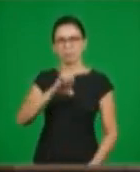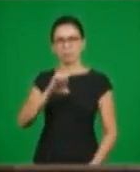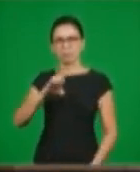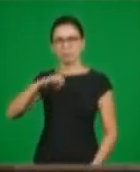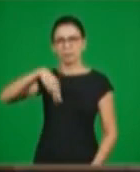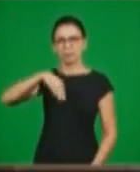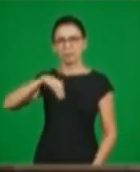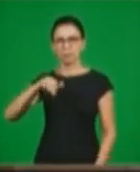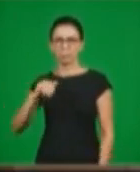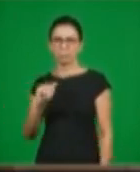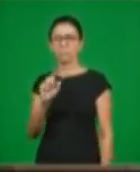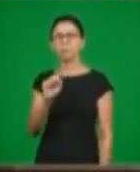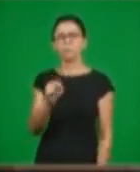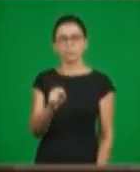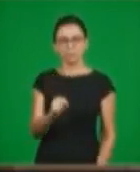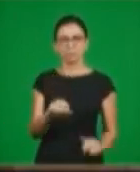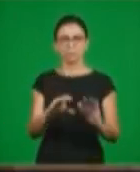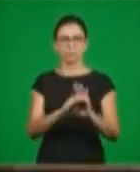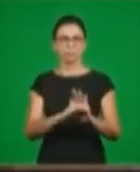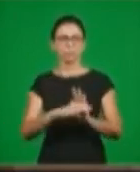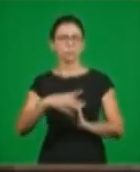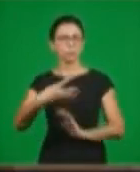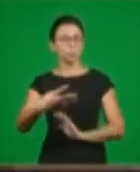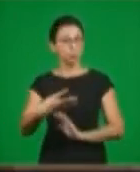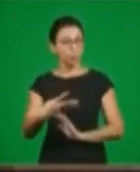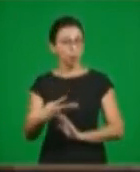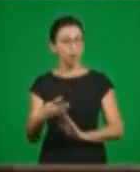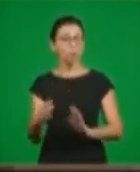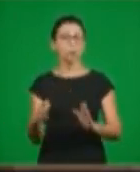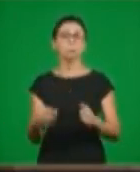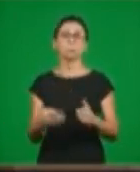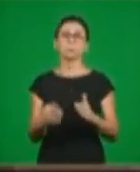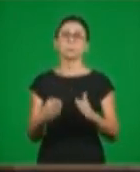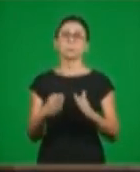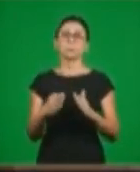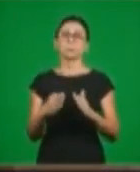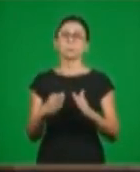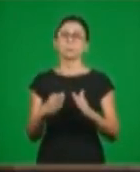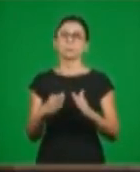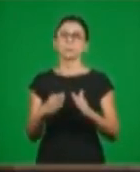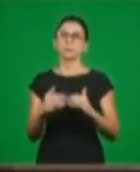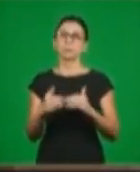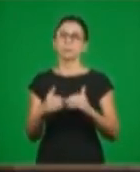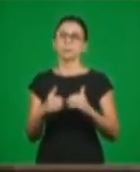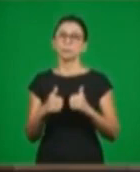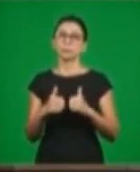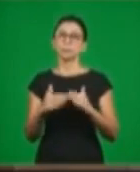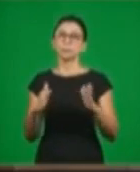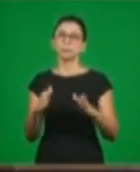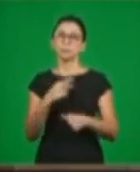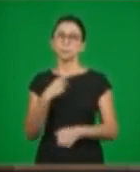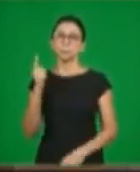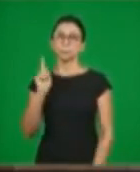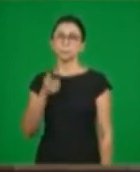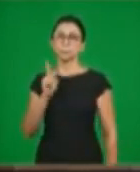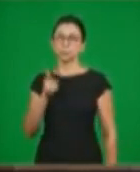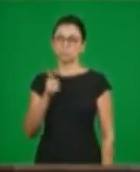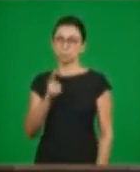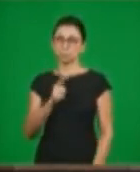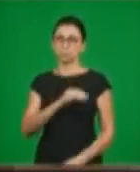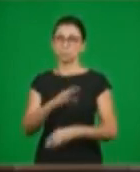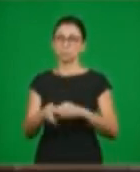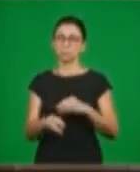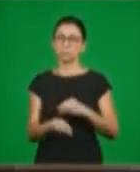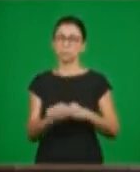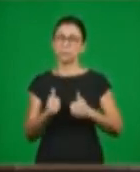Nehemiah. In the book of Nehemiah, Pastor Jadoti, he's going to give an introduction about the subject, and the questions